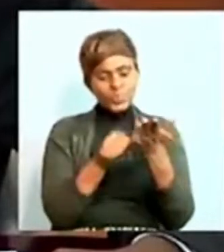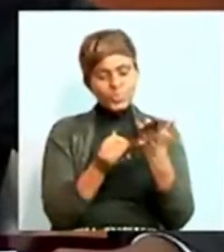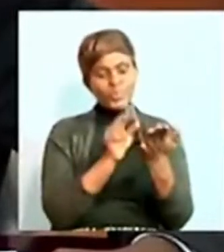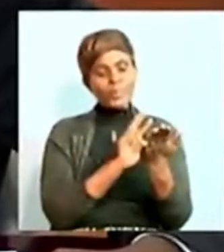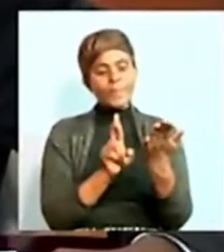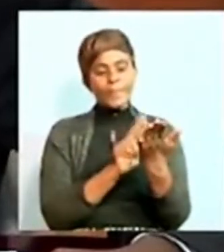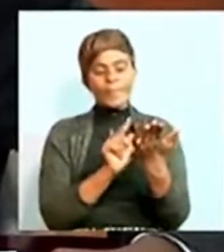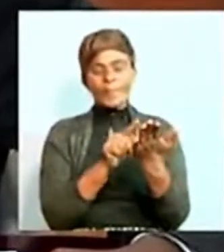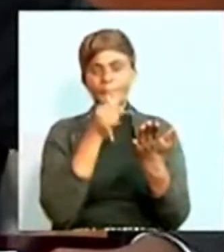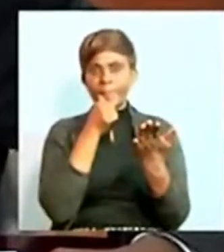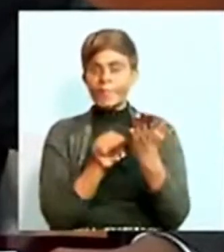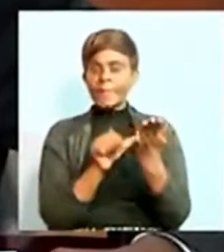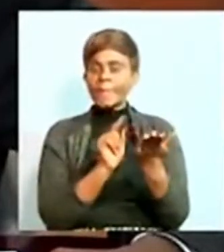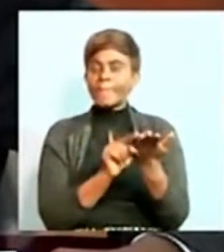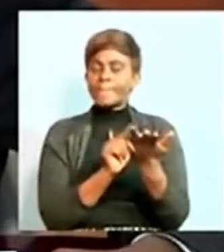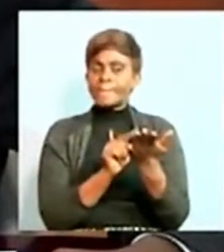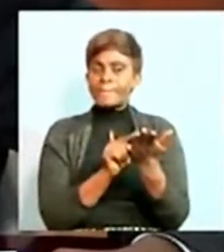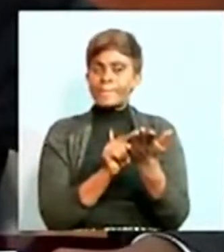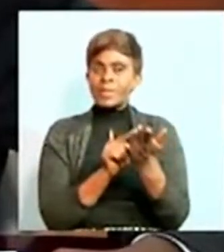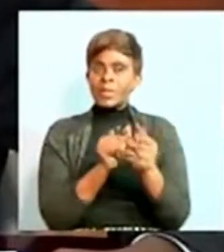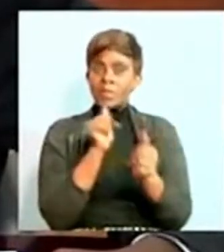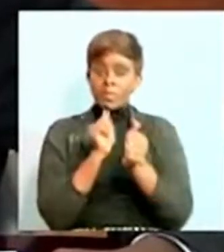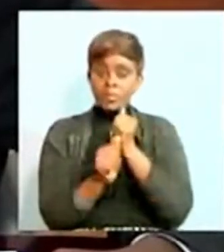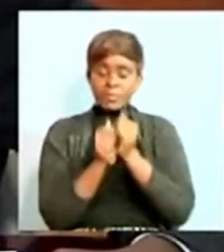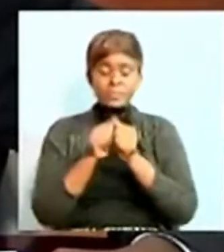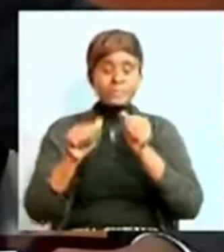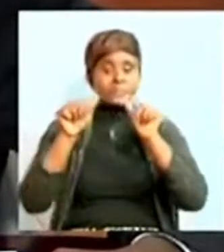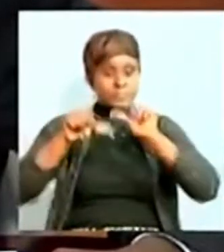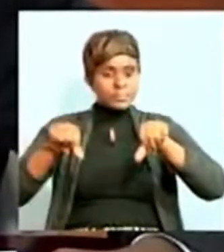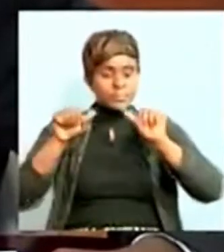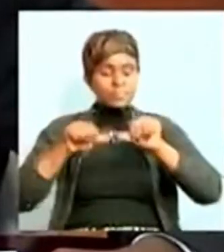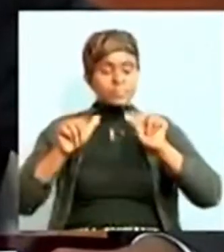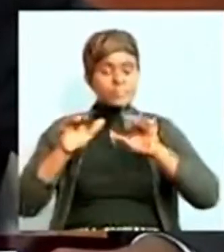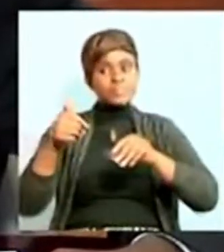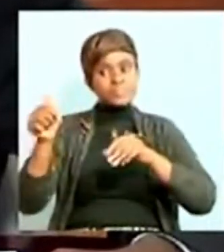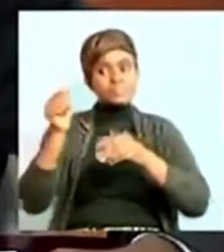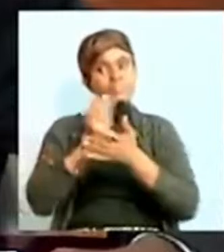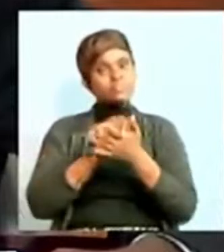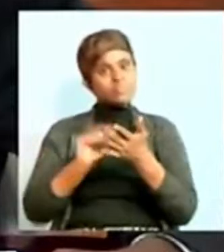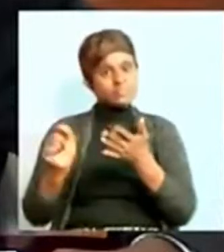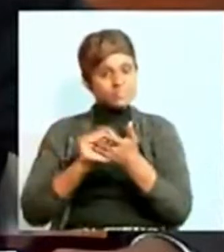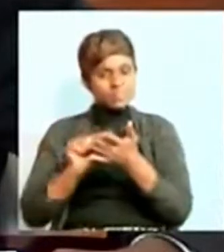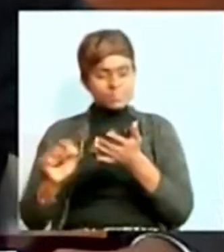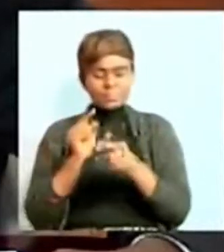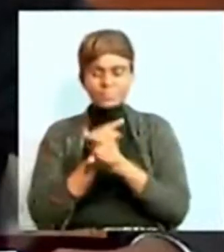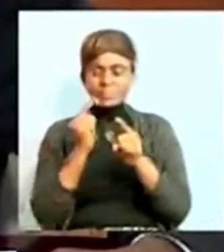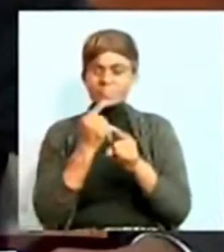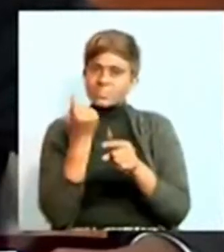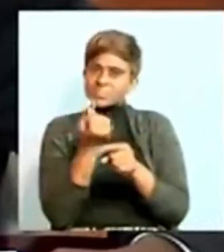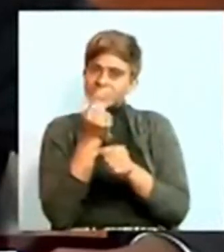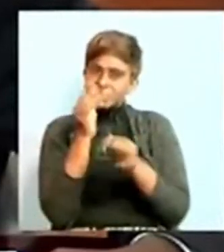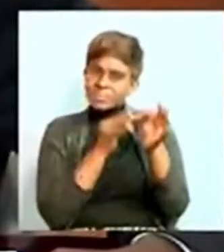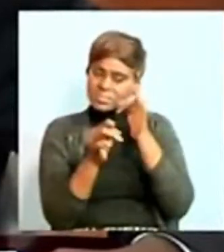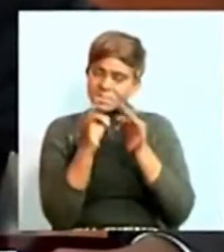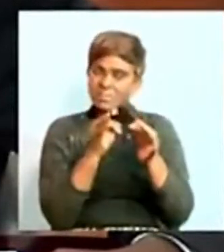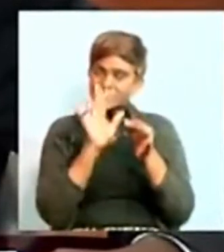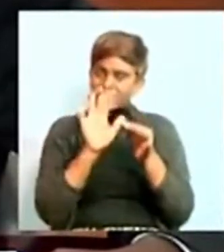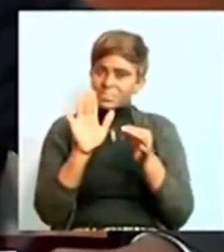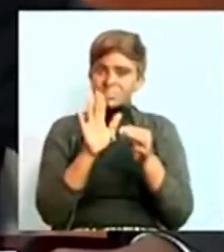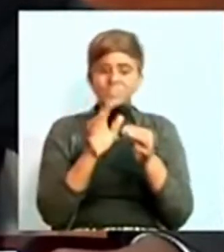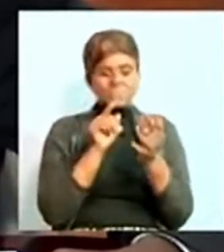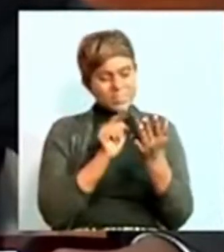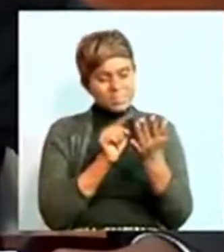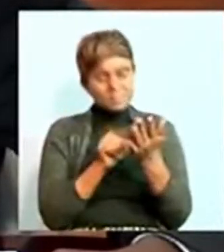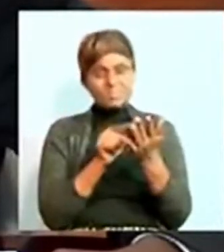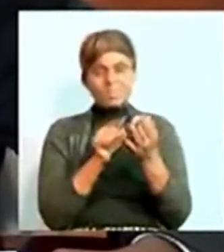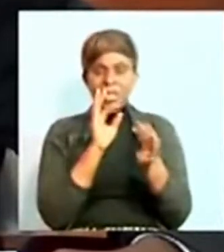which the auditor wrote to justify the unqualifiedness.